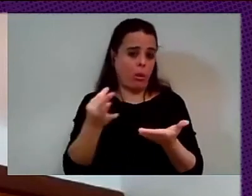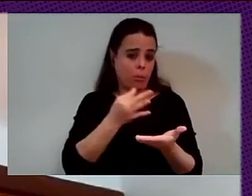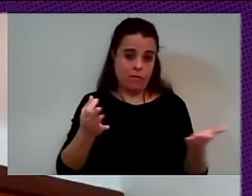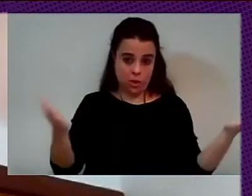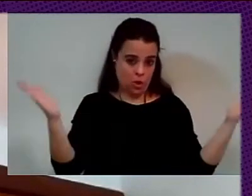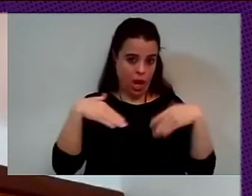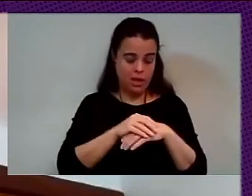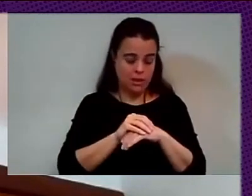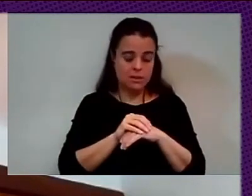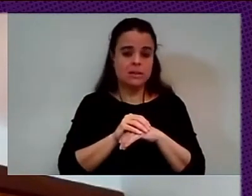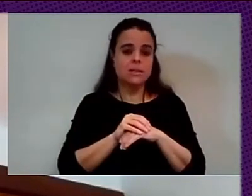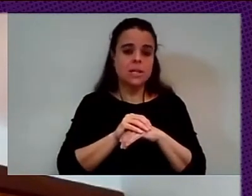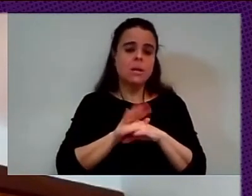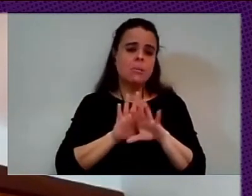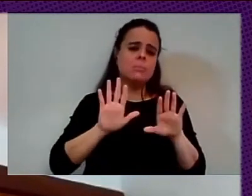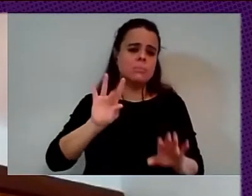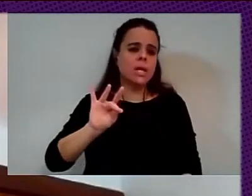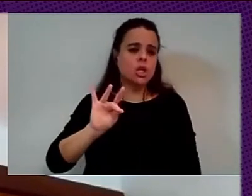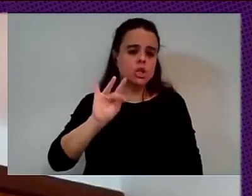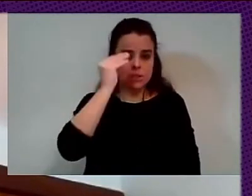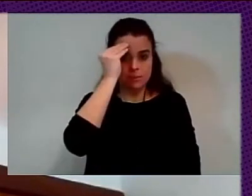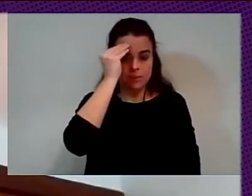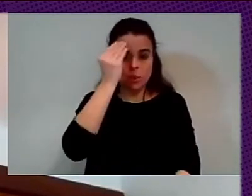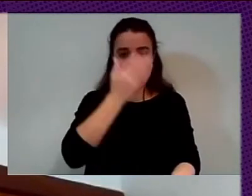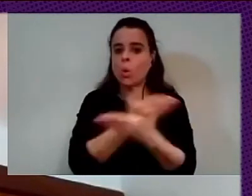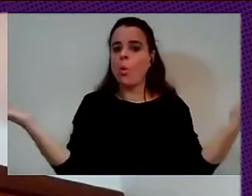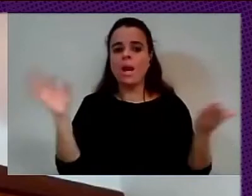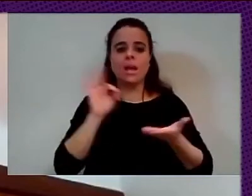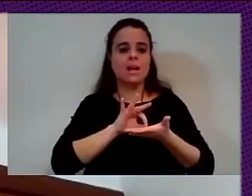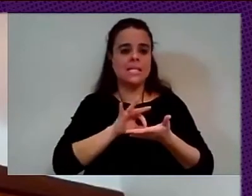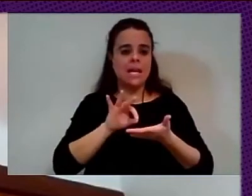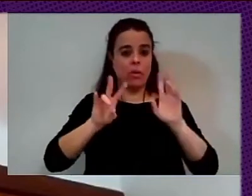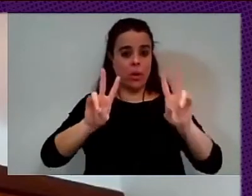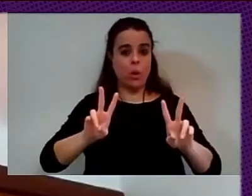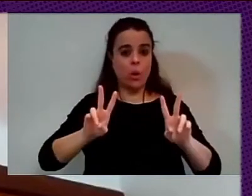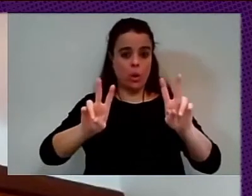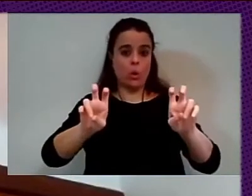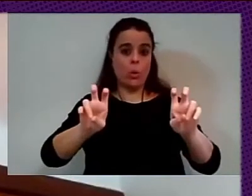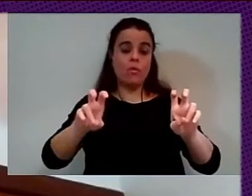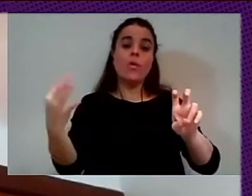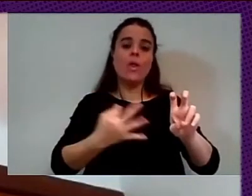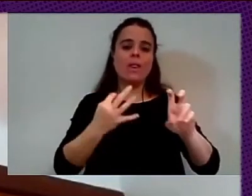service that's built should attempt to collect basically no data if possible.